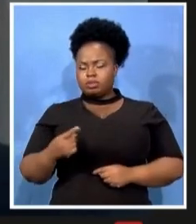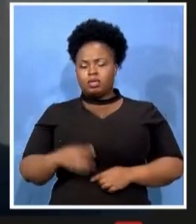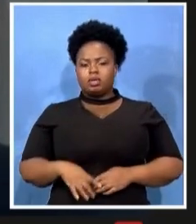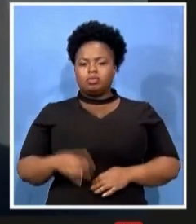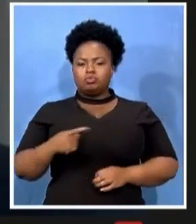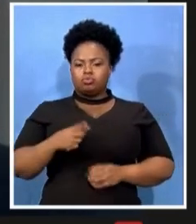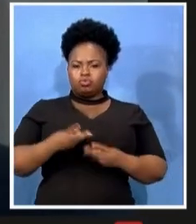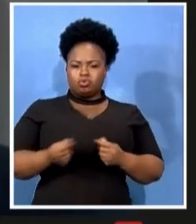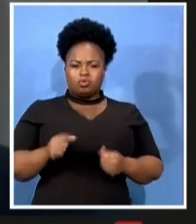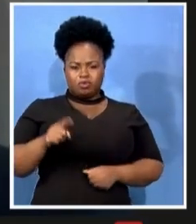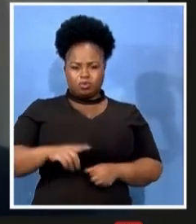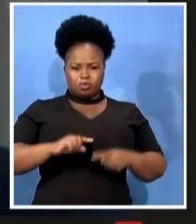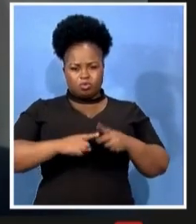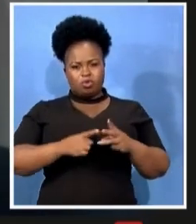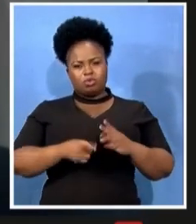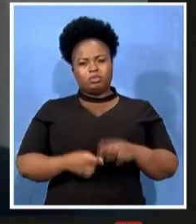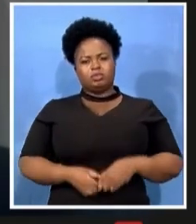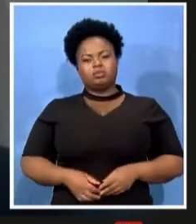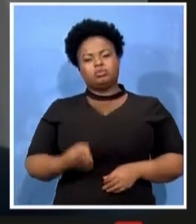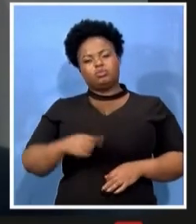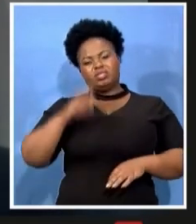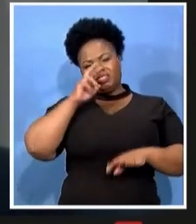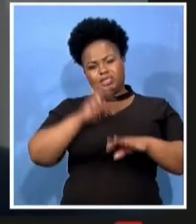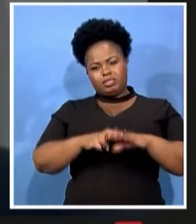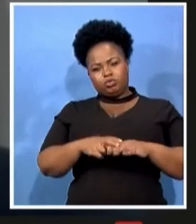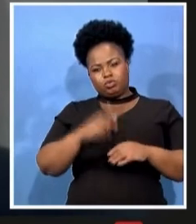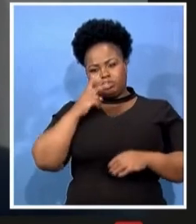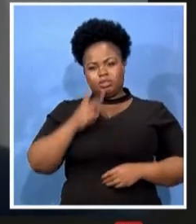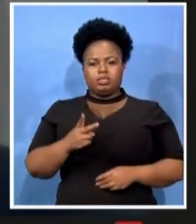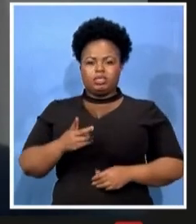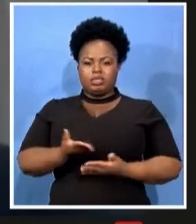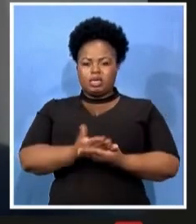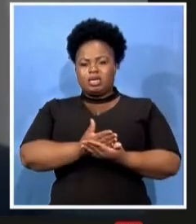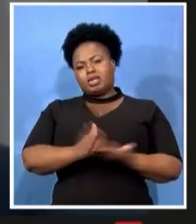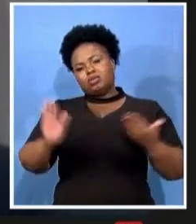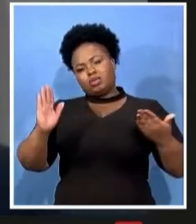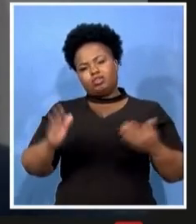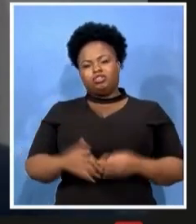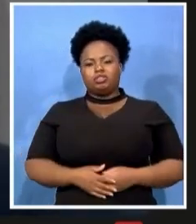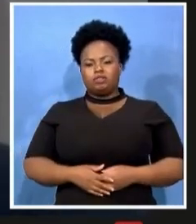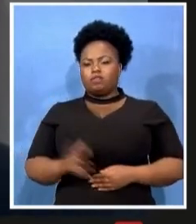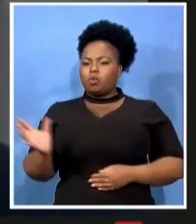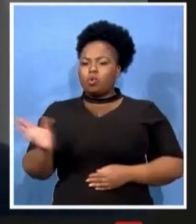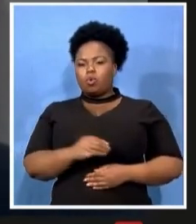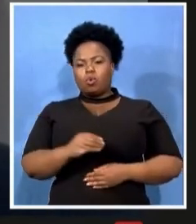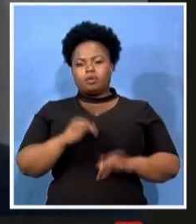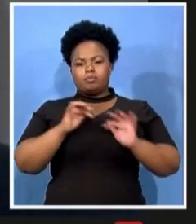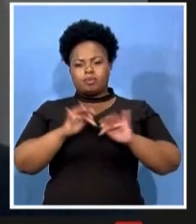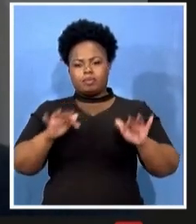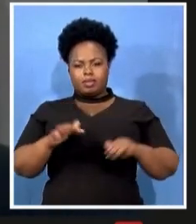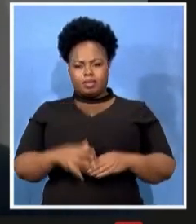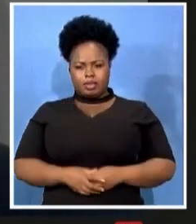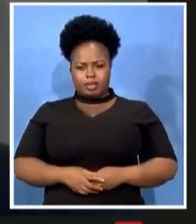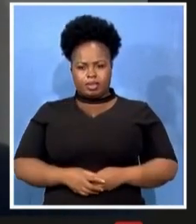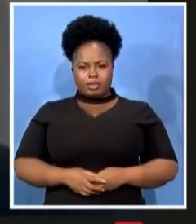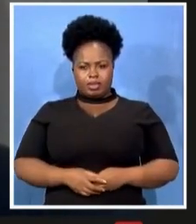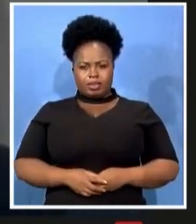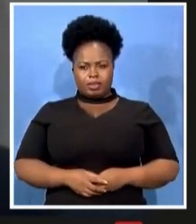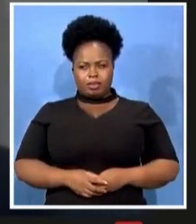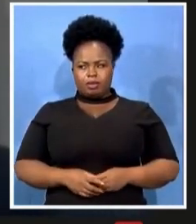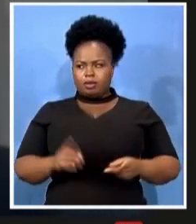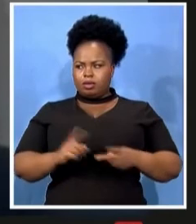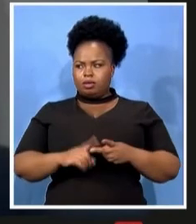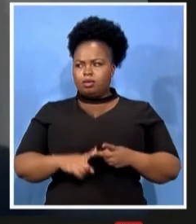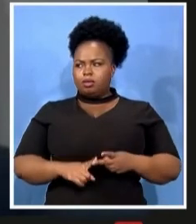to look at the eradication, and this is our general public. The eradication of smallpox in the world. Now, smallpox was emaciating